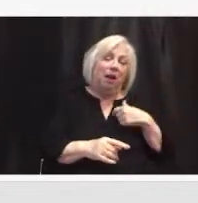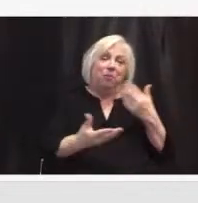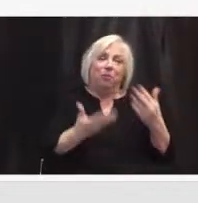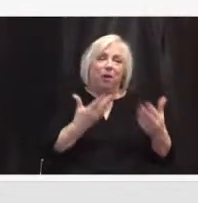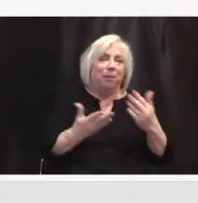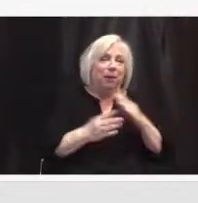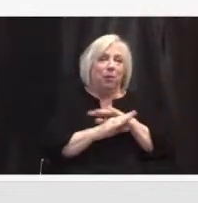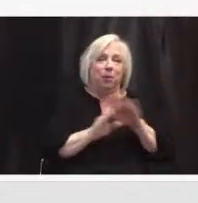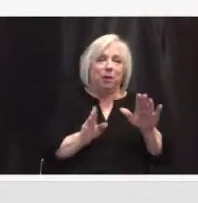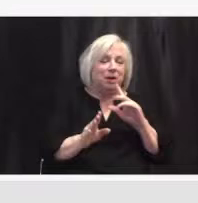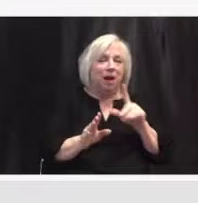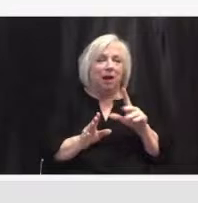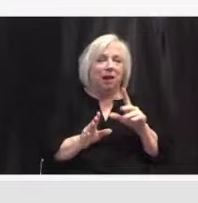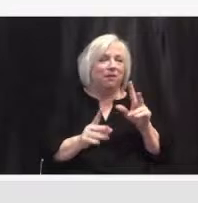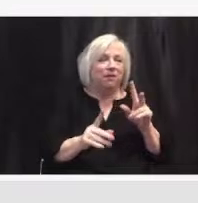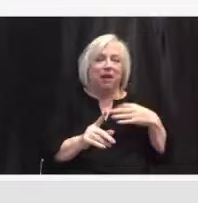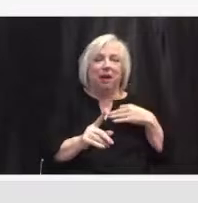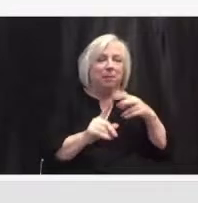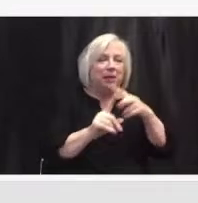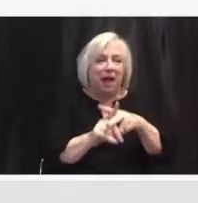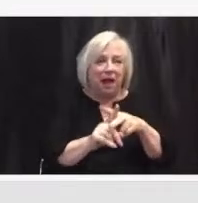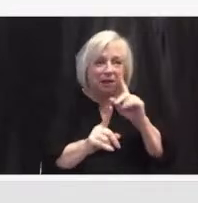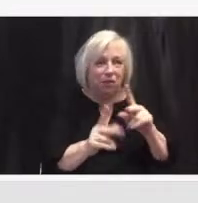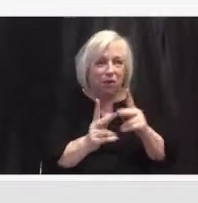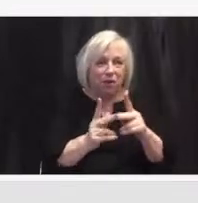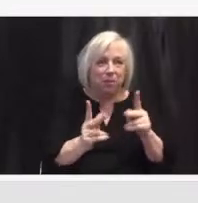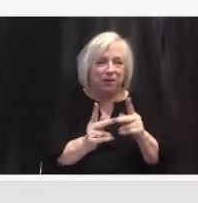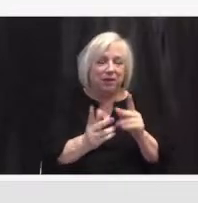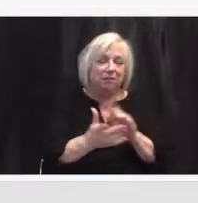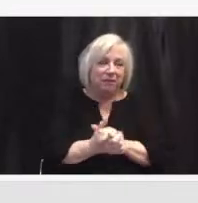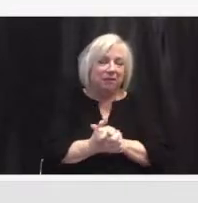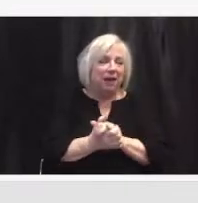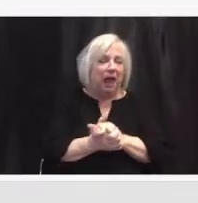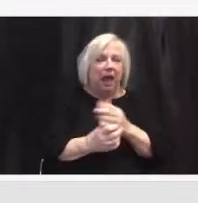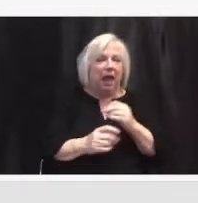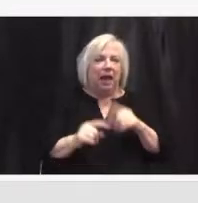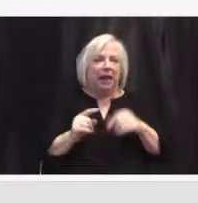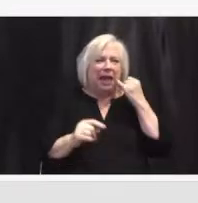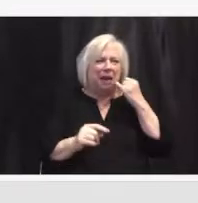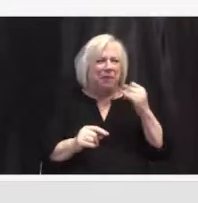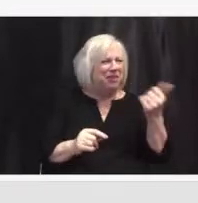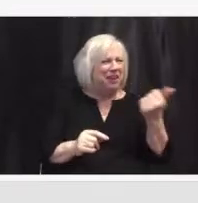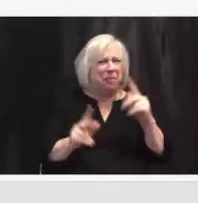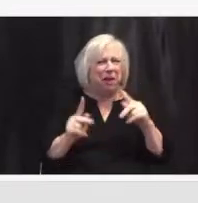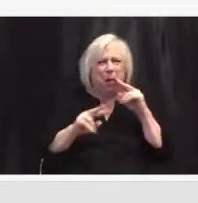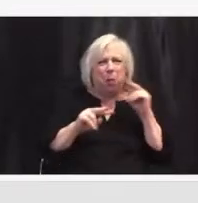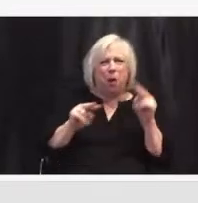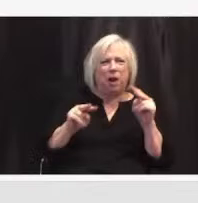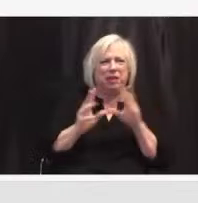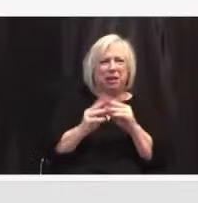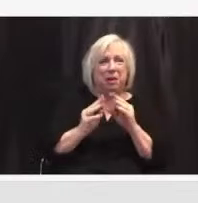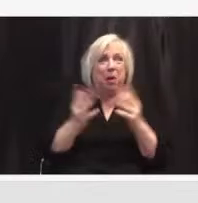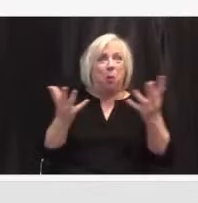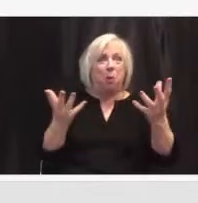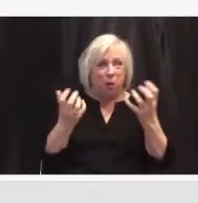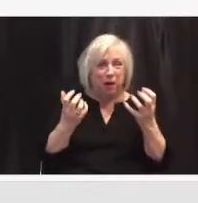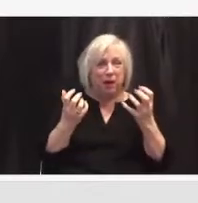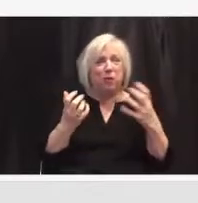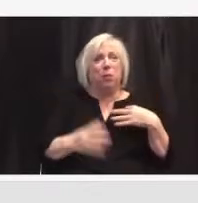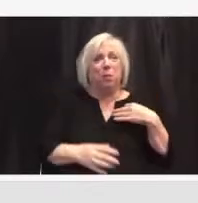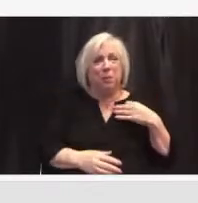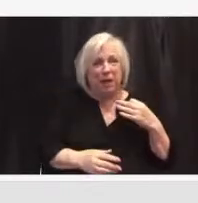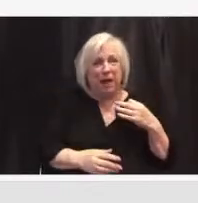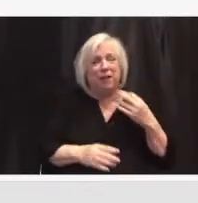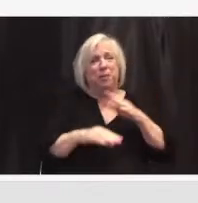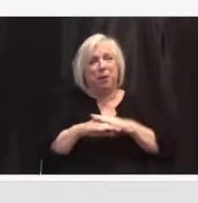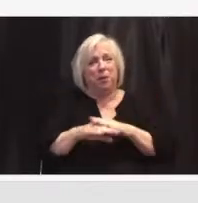would not have applied for the position. And I can't imagine anyone watching this meeting wanting to apply for this position and